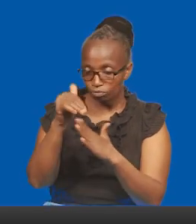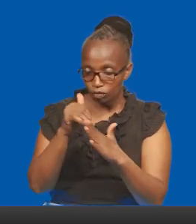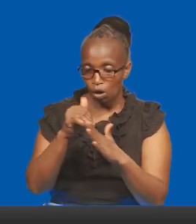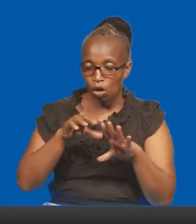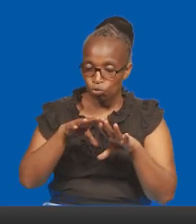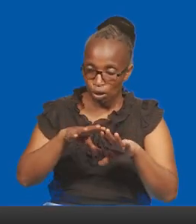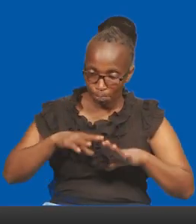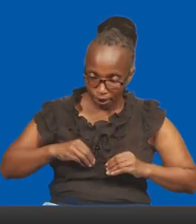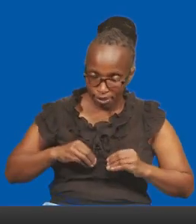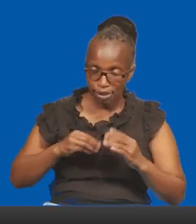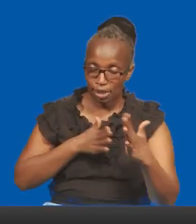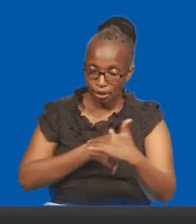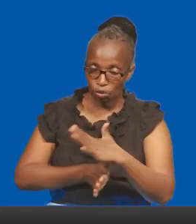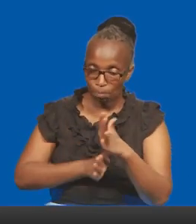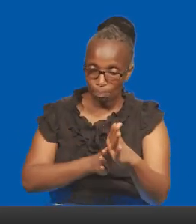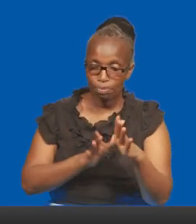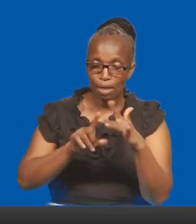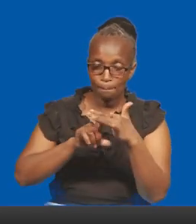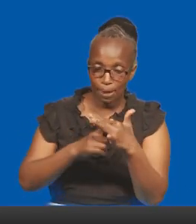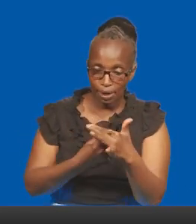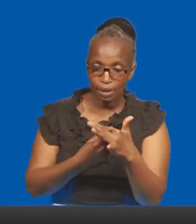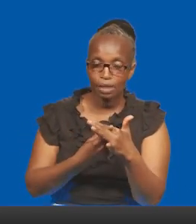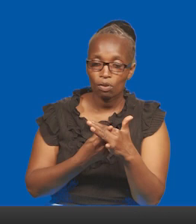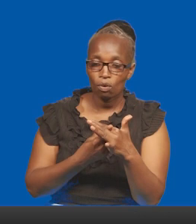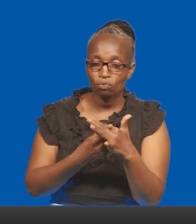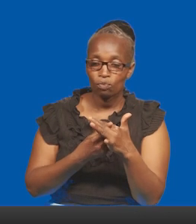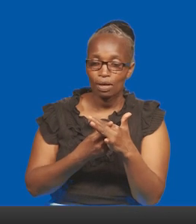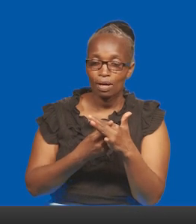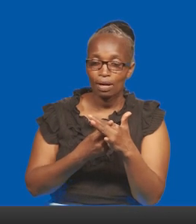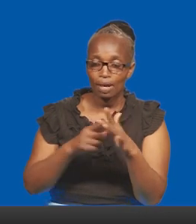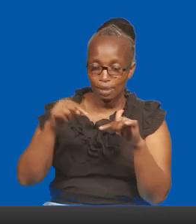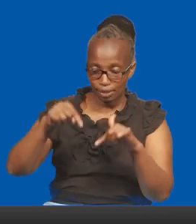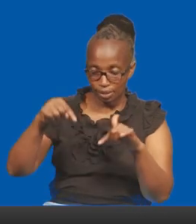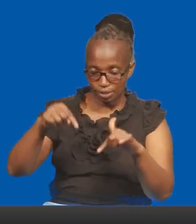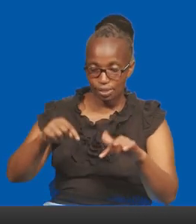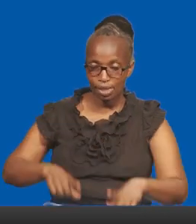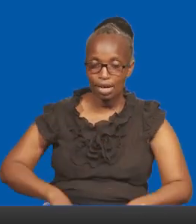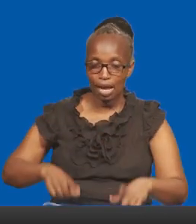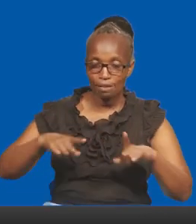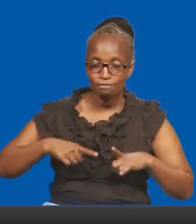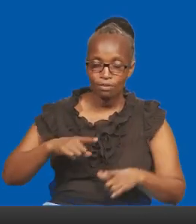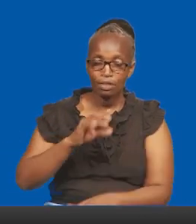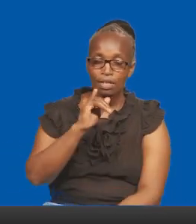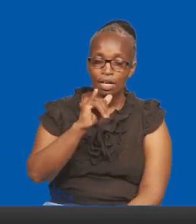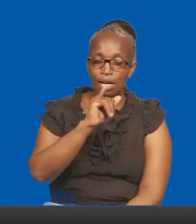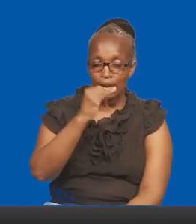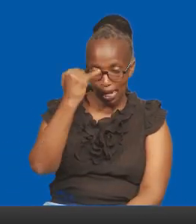are called upon to embrace this opportunity as the beginning of a lifelong journey of